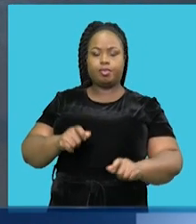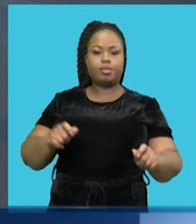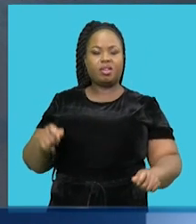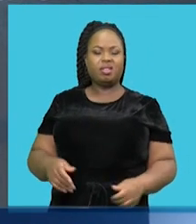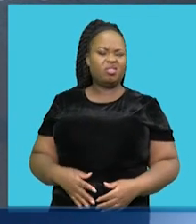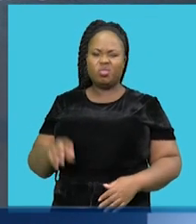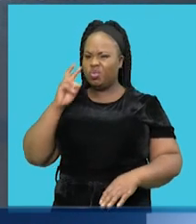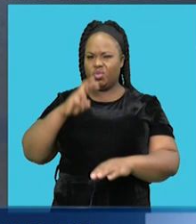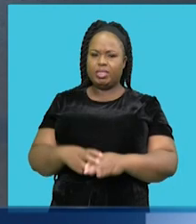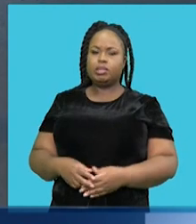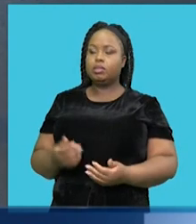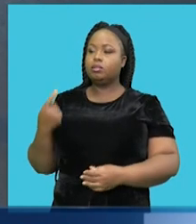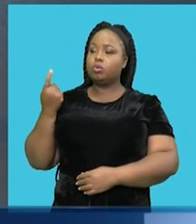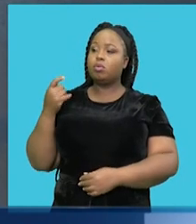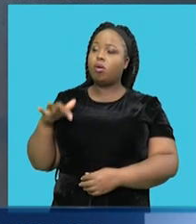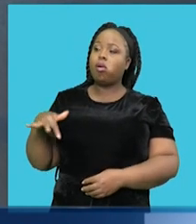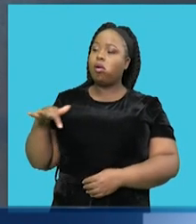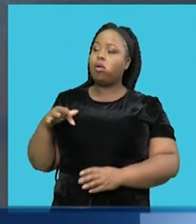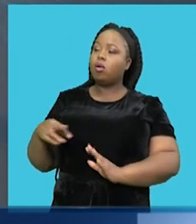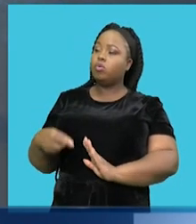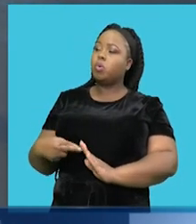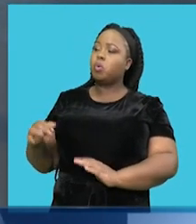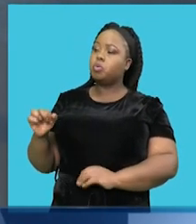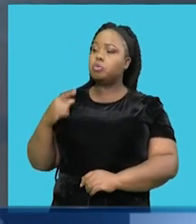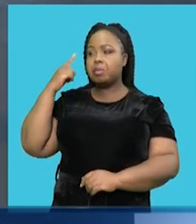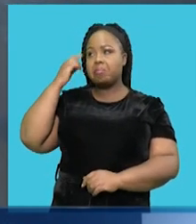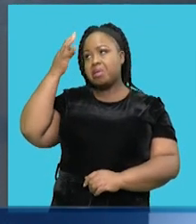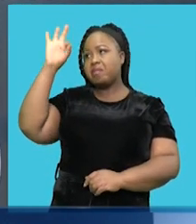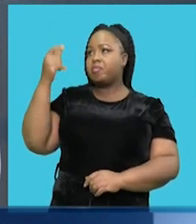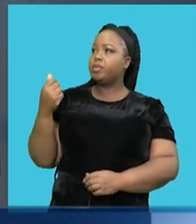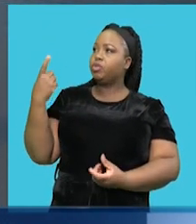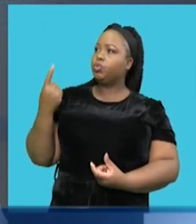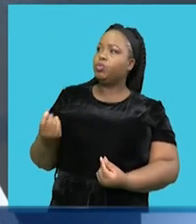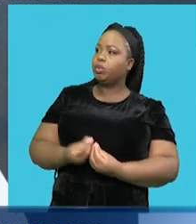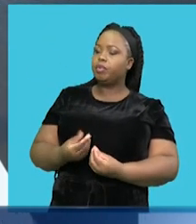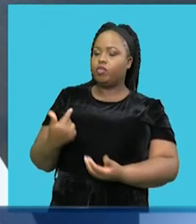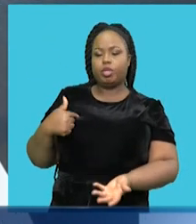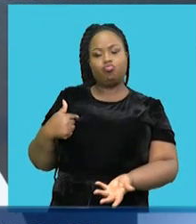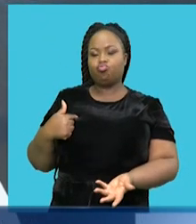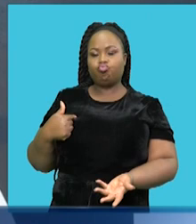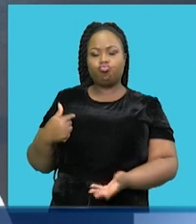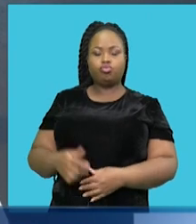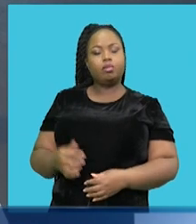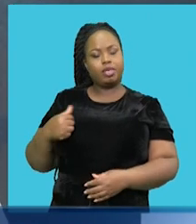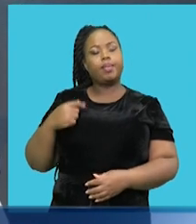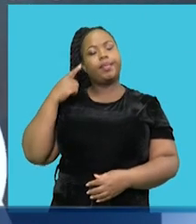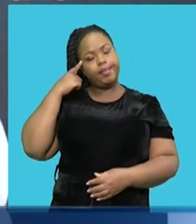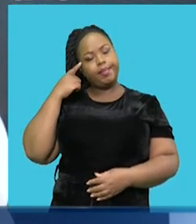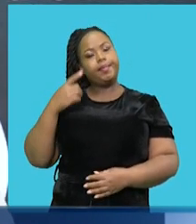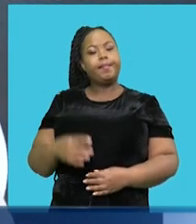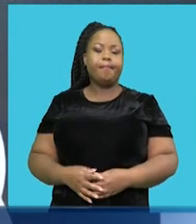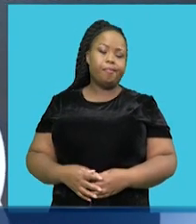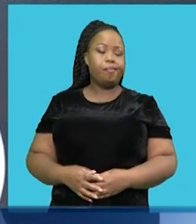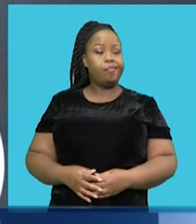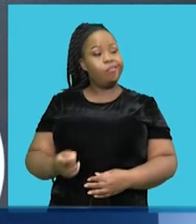you don't have to sit in your laurels and things that the government has to do something for you. So I think